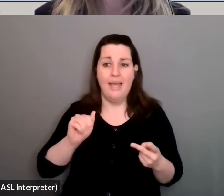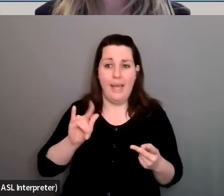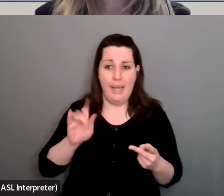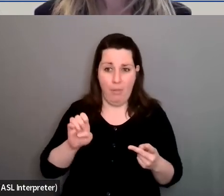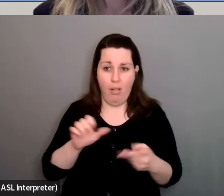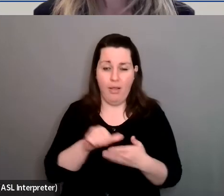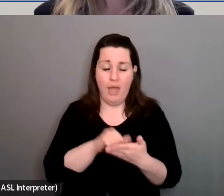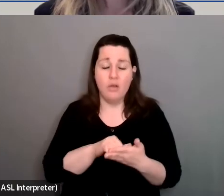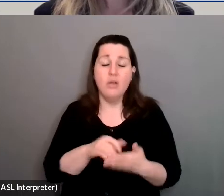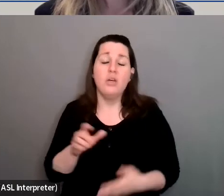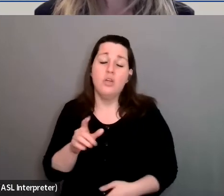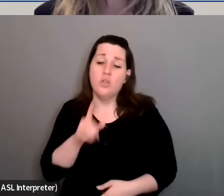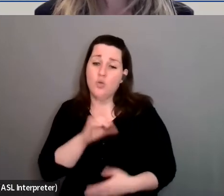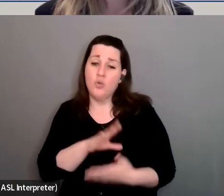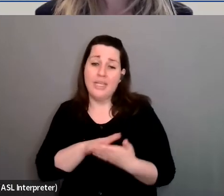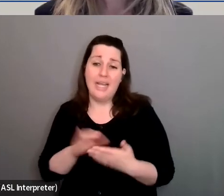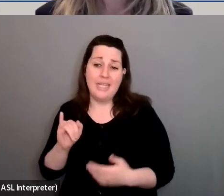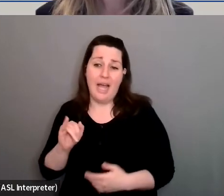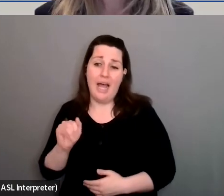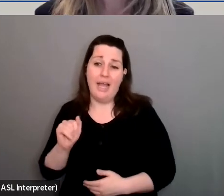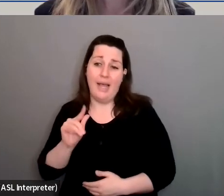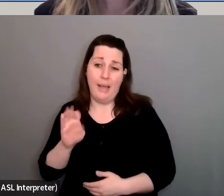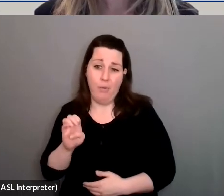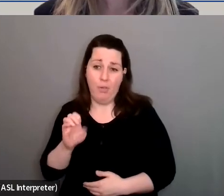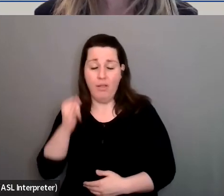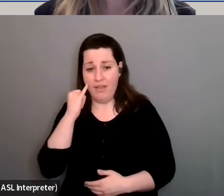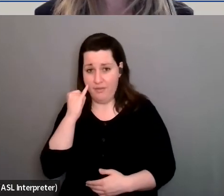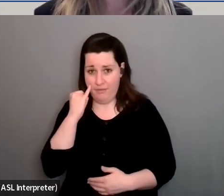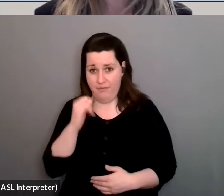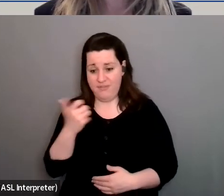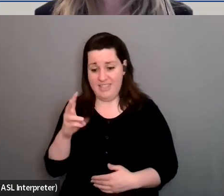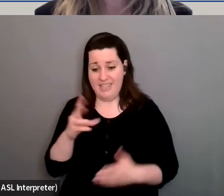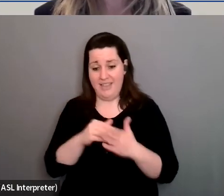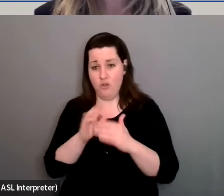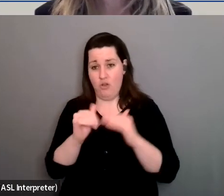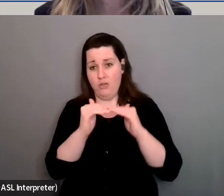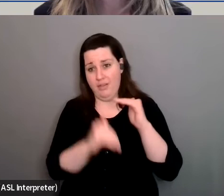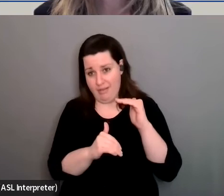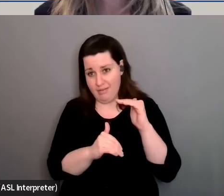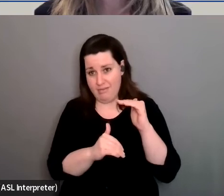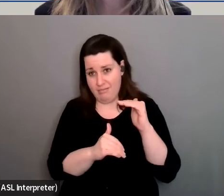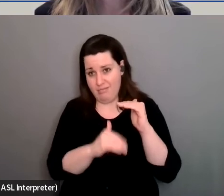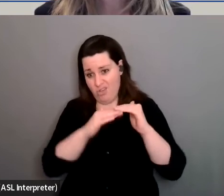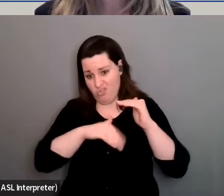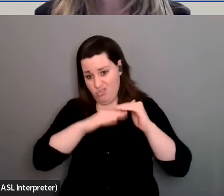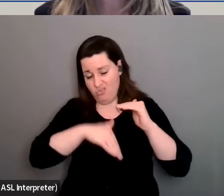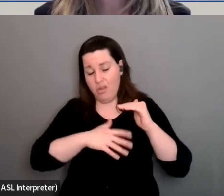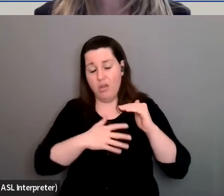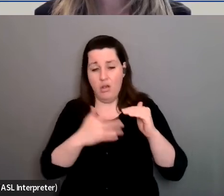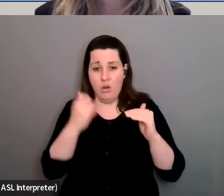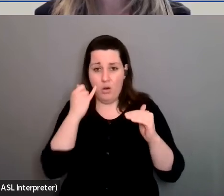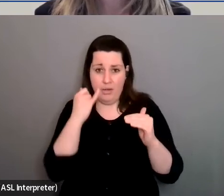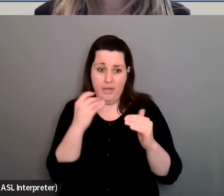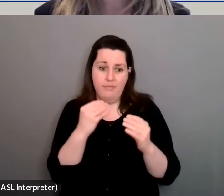about IAble is, if you have under $16,000, or again, if you have income from